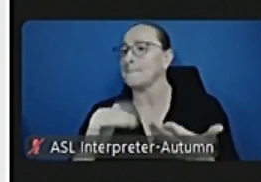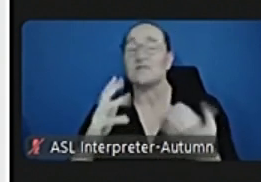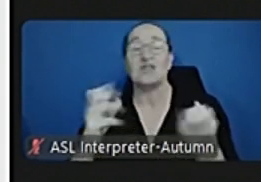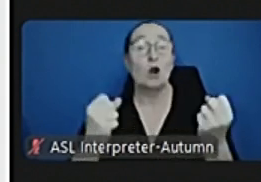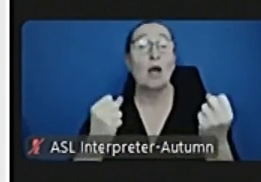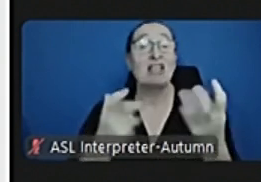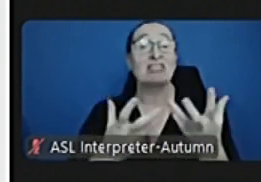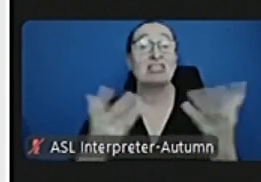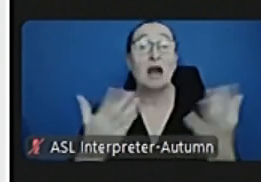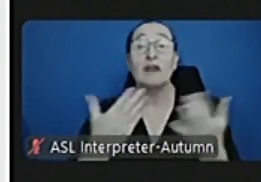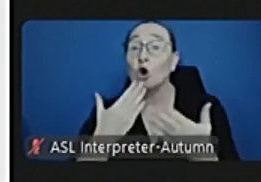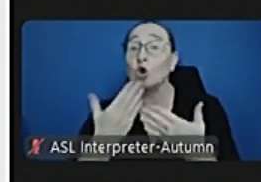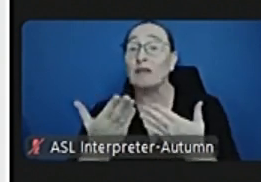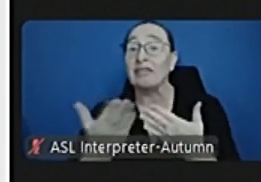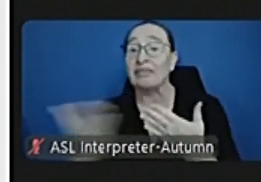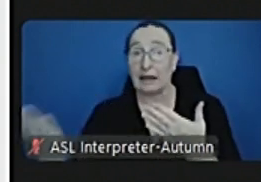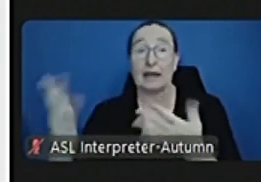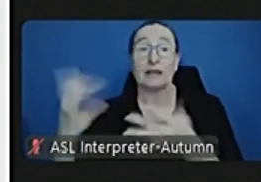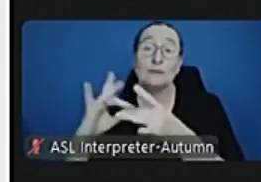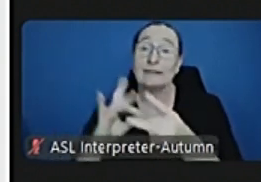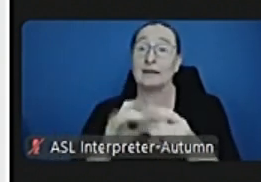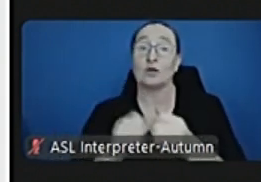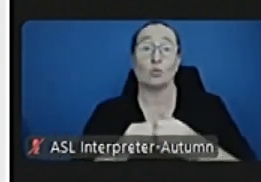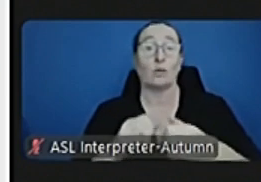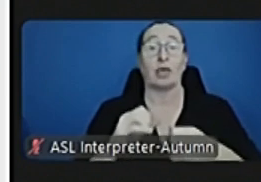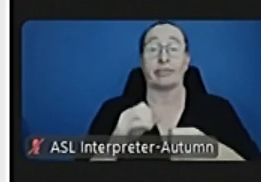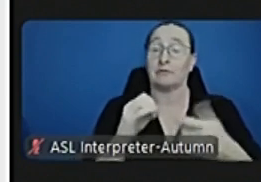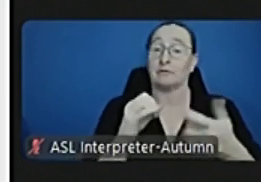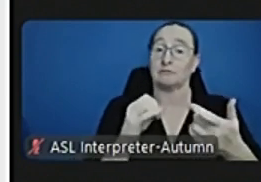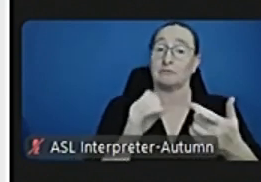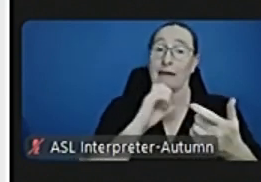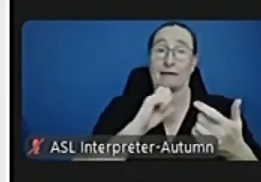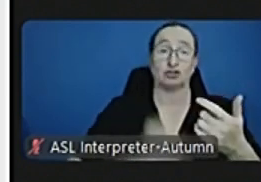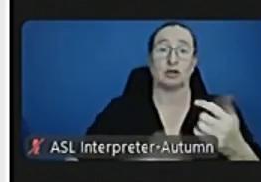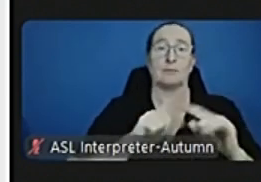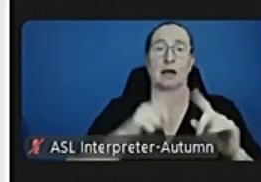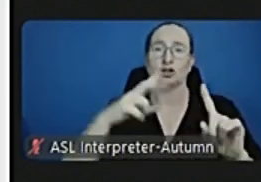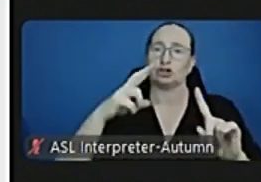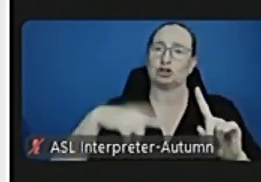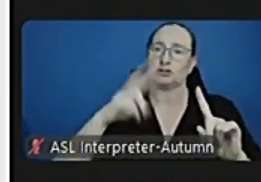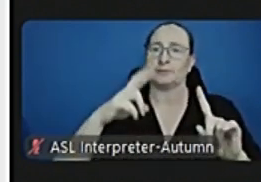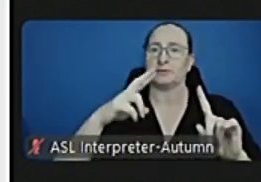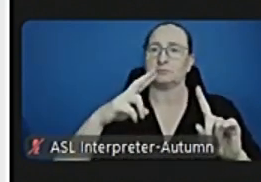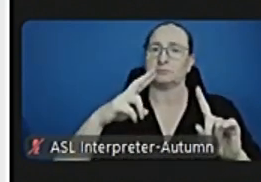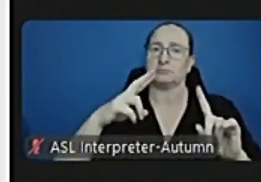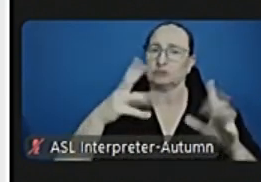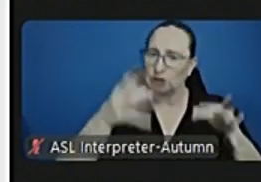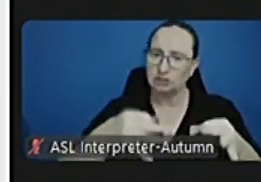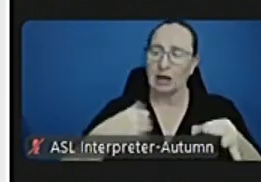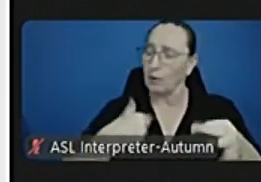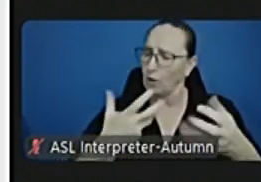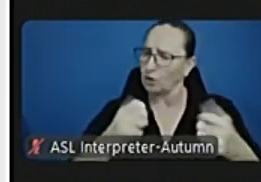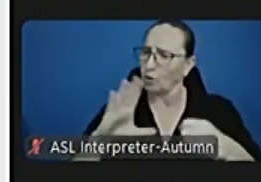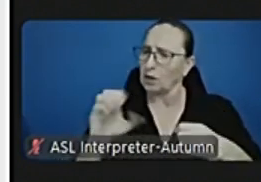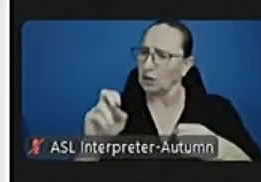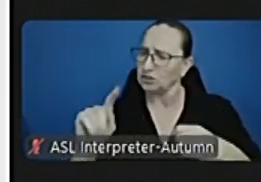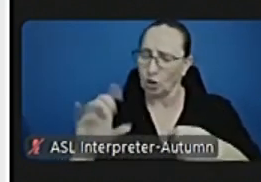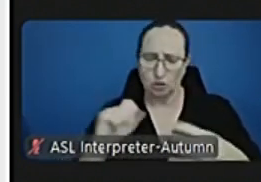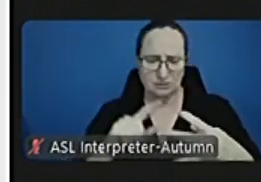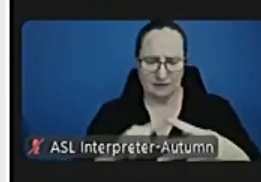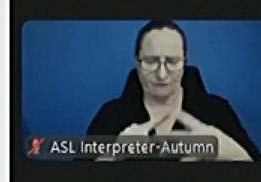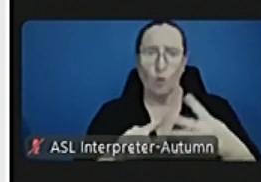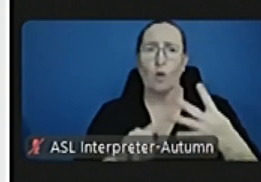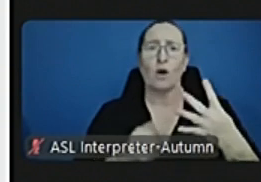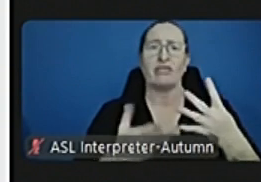things that go along with aging as well, and I want to get back to that. But judgment, when you go to Costco and you say you have 4 items you're going to get and you end